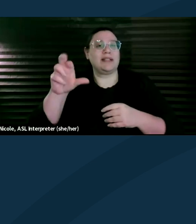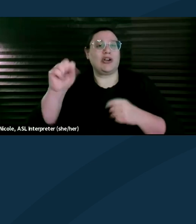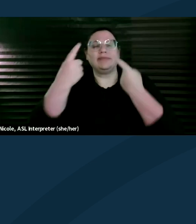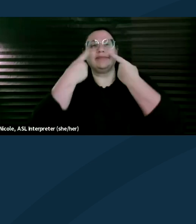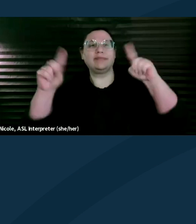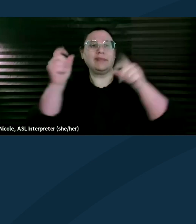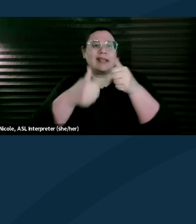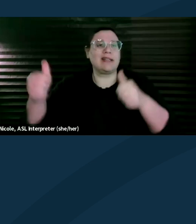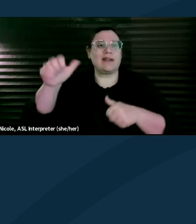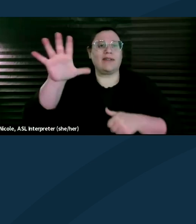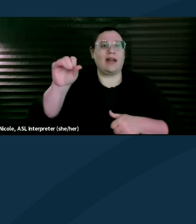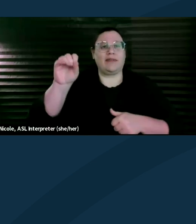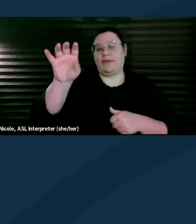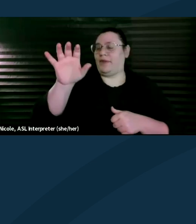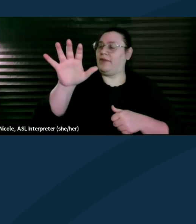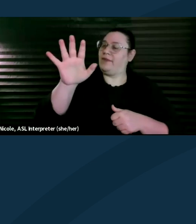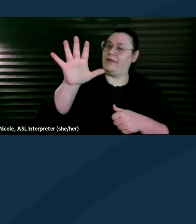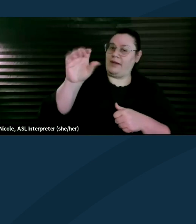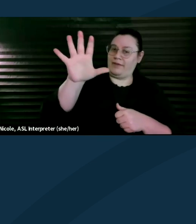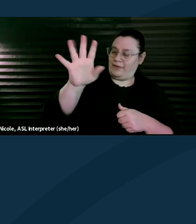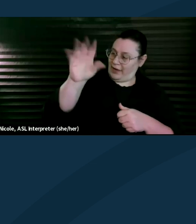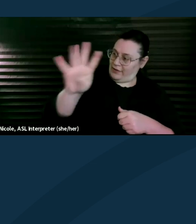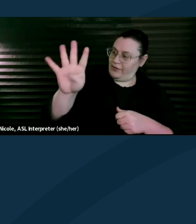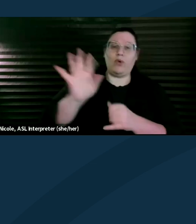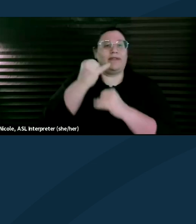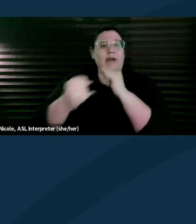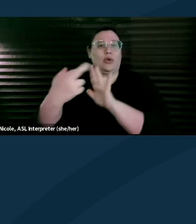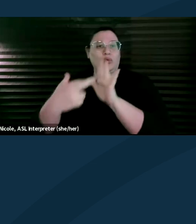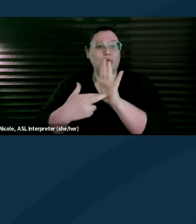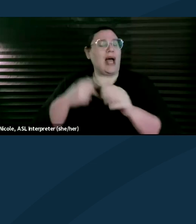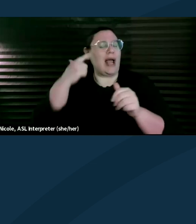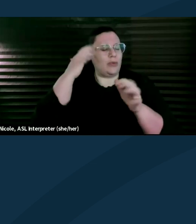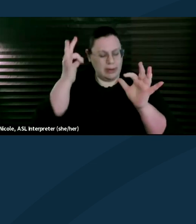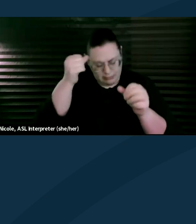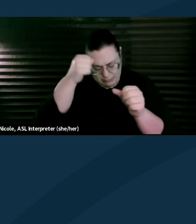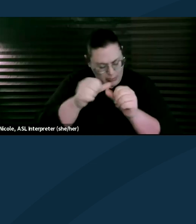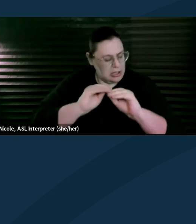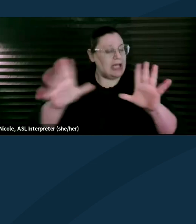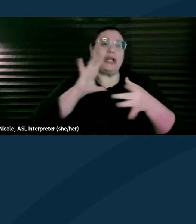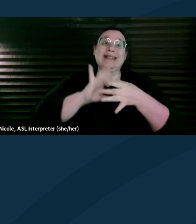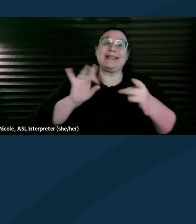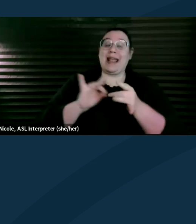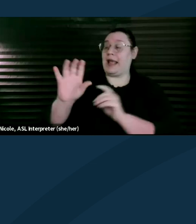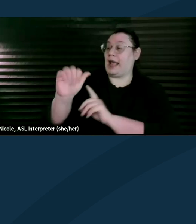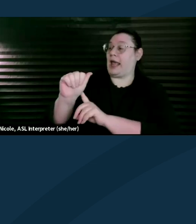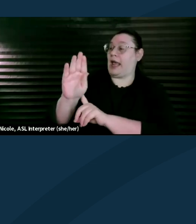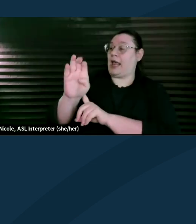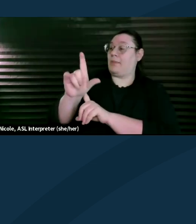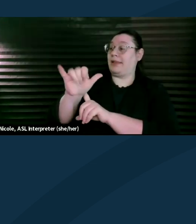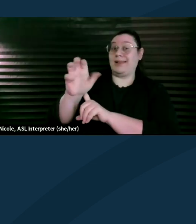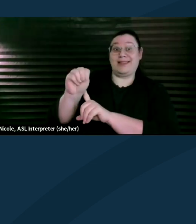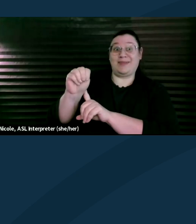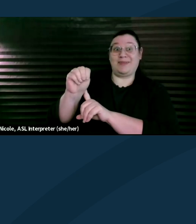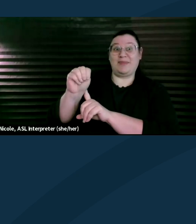505 final rules. I remember boldly stating that ableism had just got punched in the